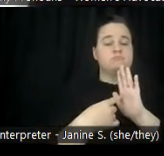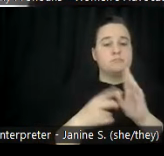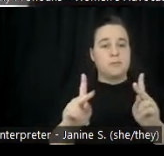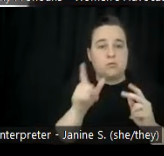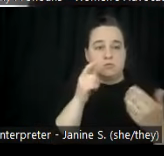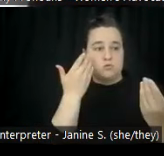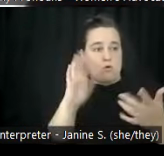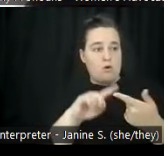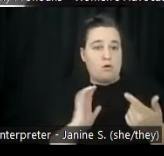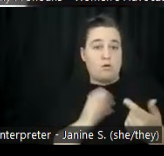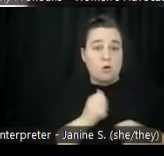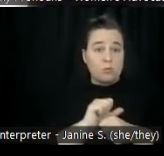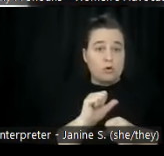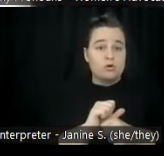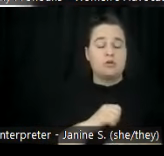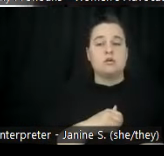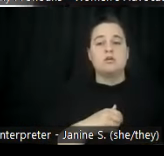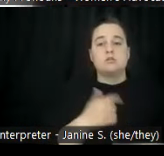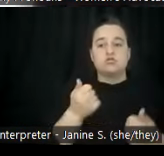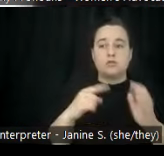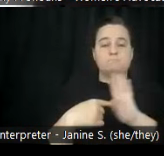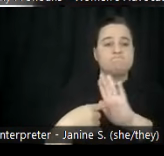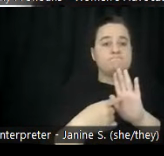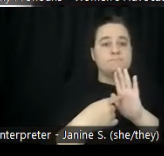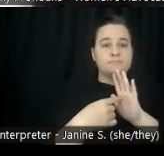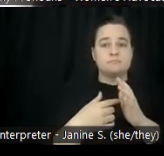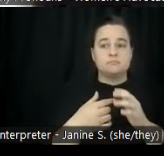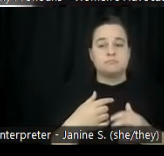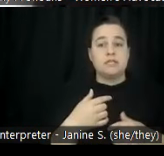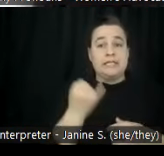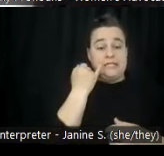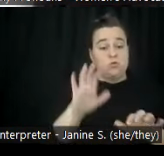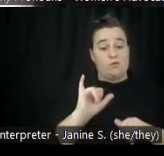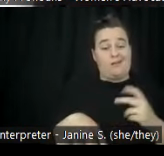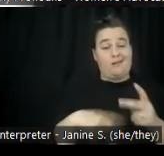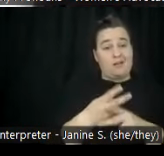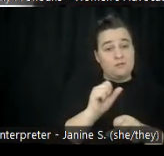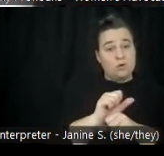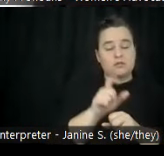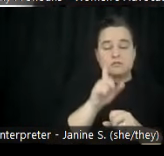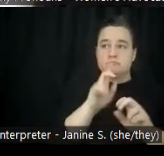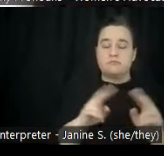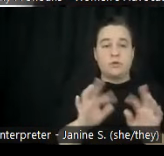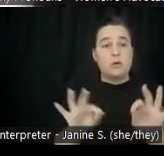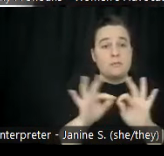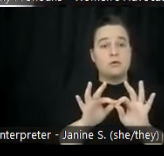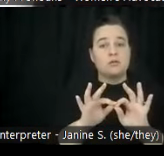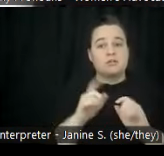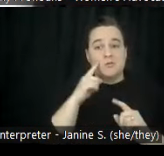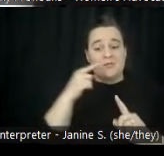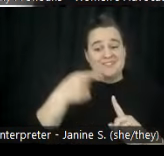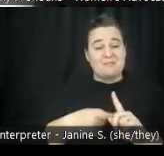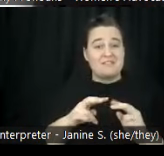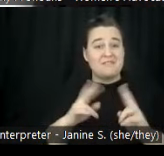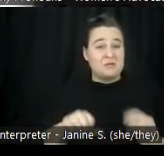organization that we're a part of. Making those efforts can be really important as well too. And with this one being Pride, it's a little bit late